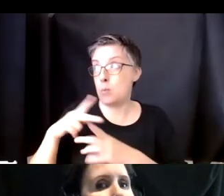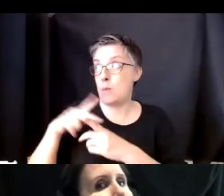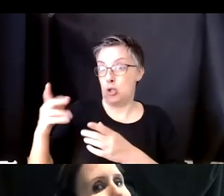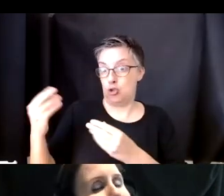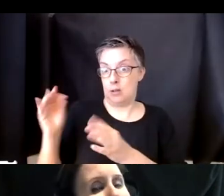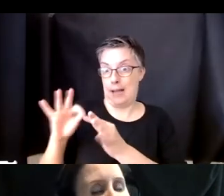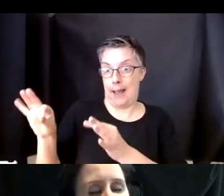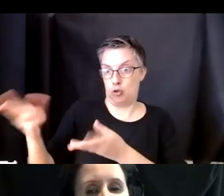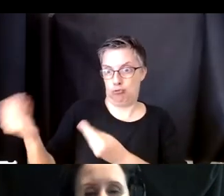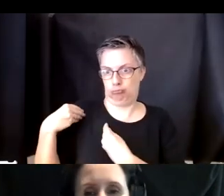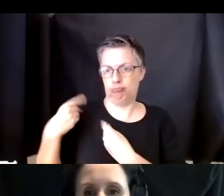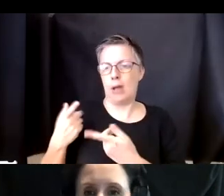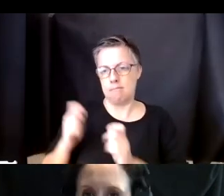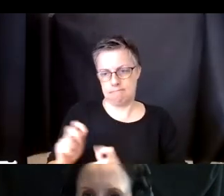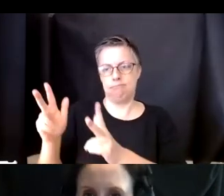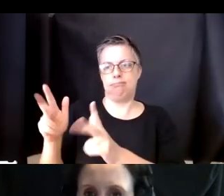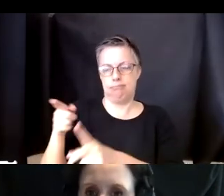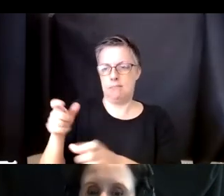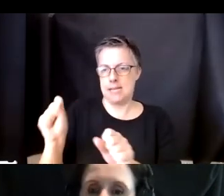to upload the professional caption.